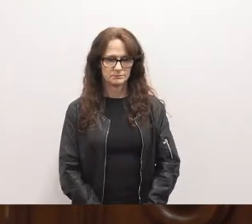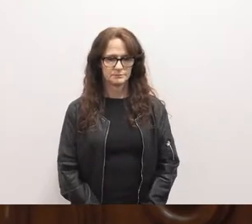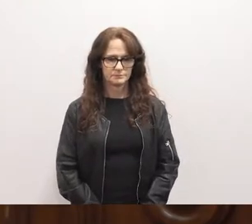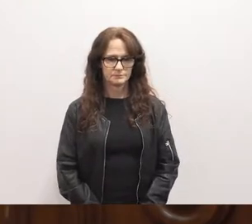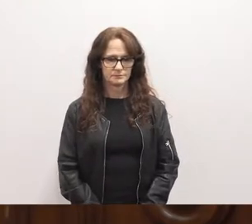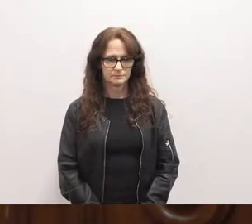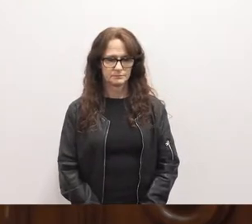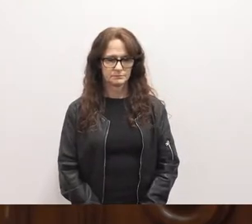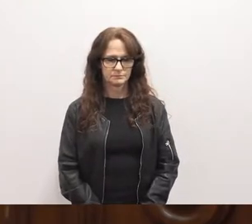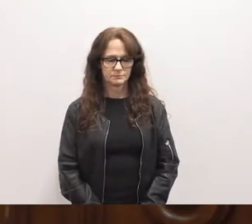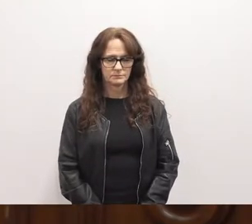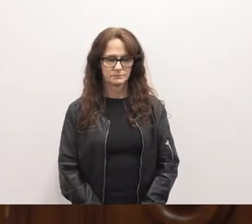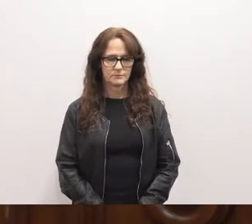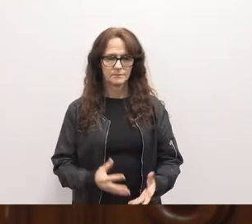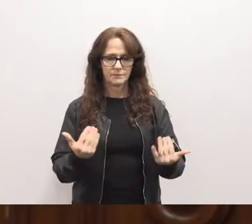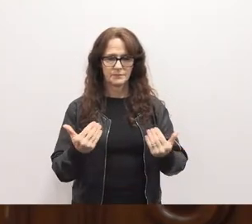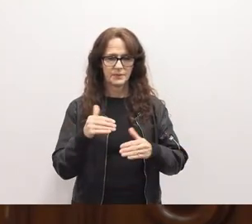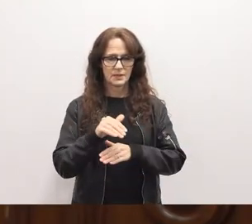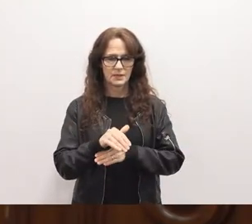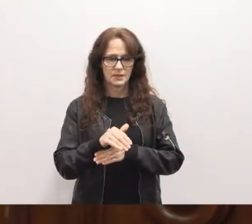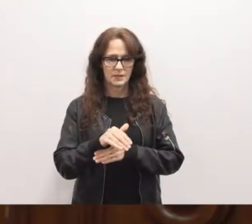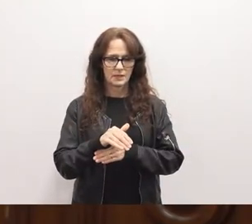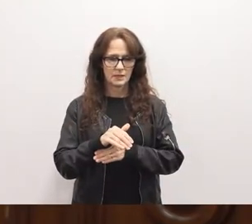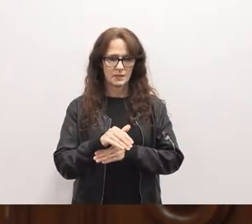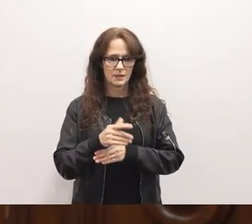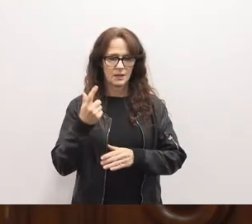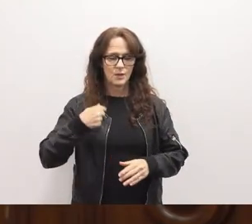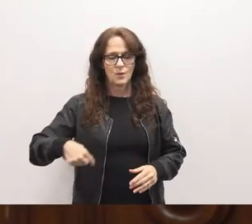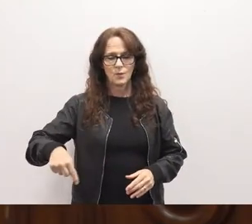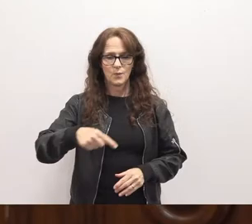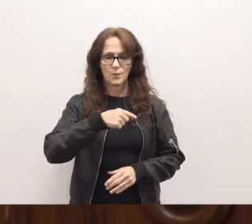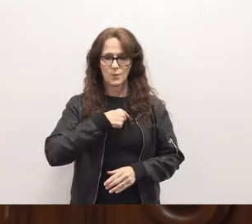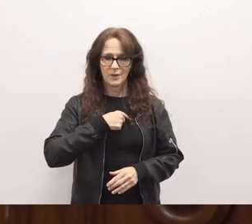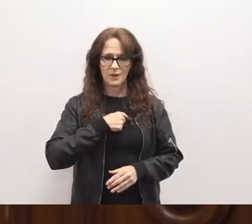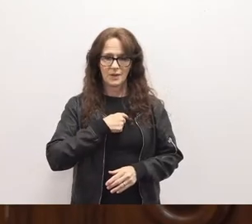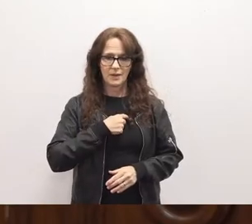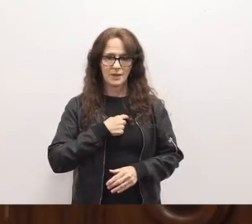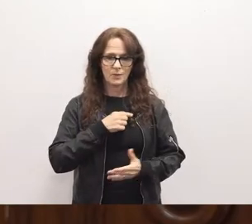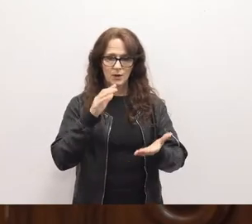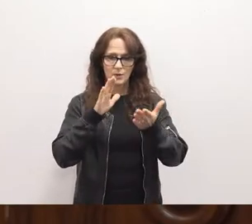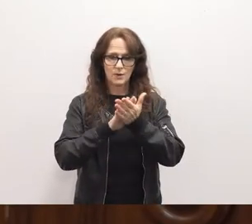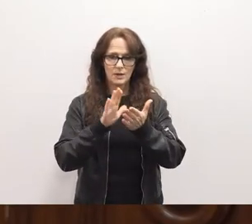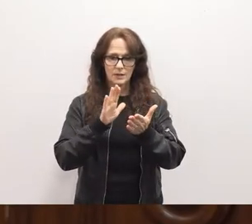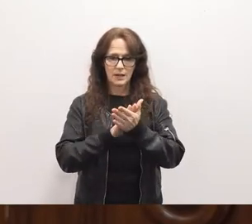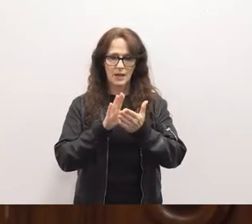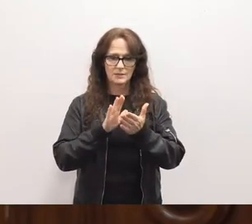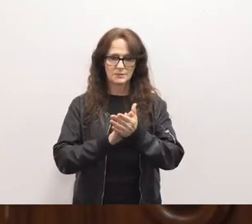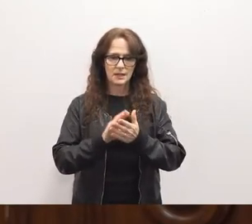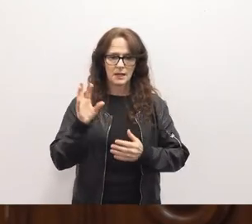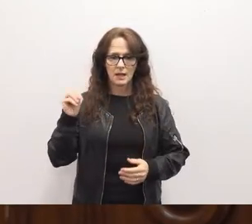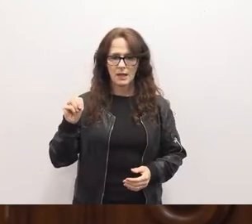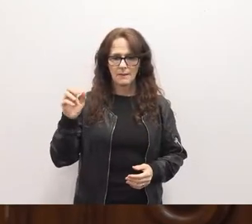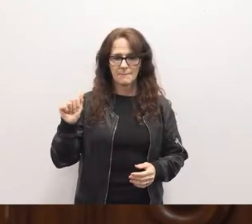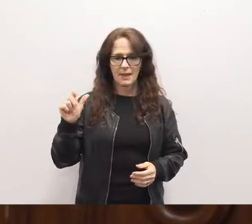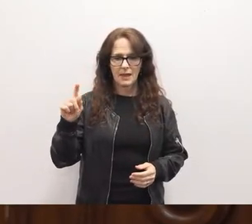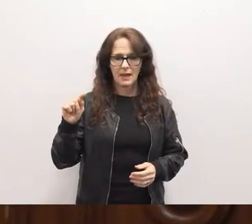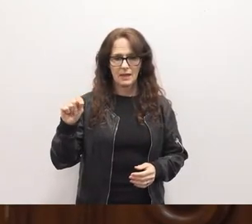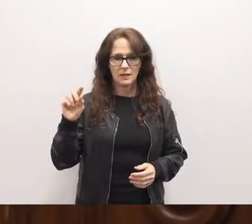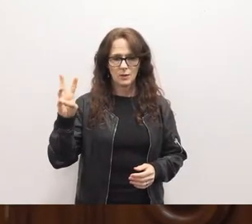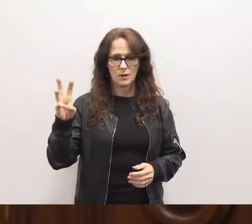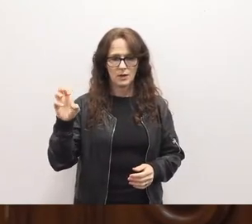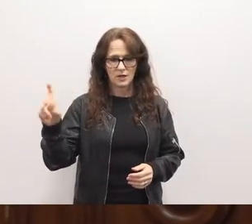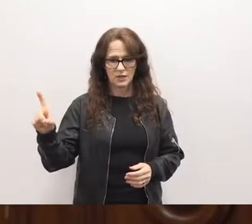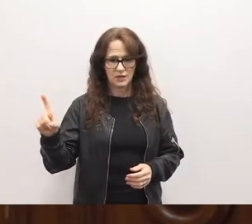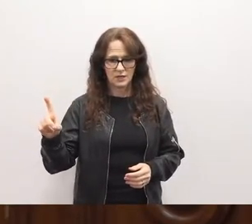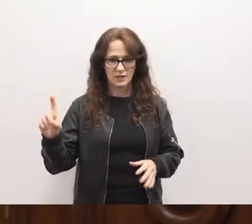Okay. So tonight, we would like to recognize Matt Wood. So